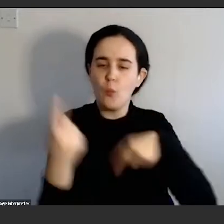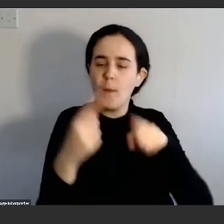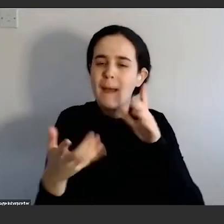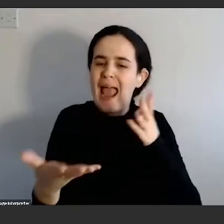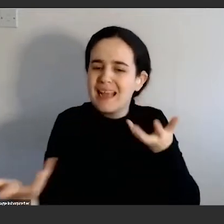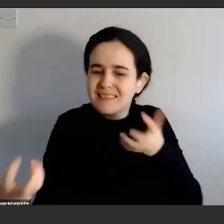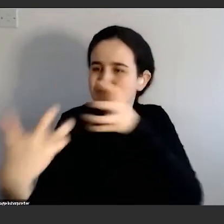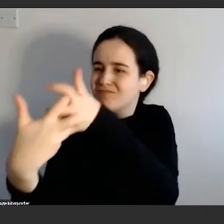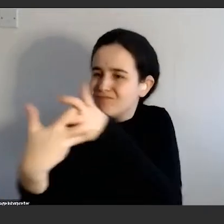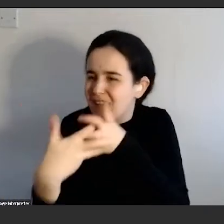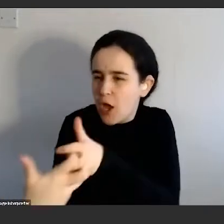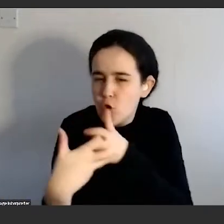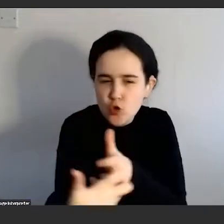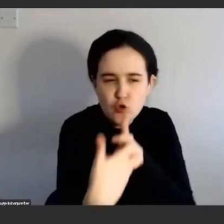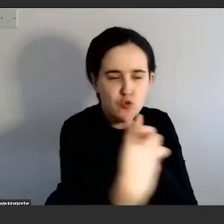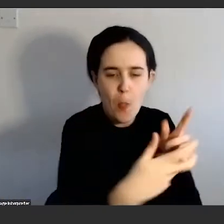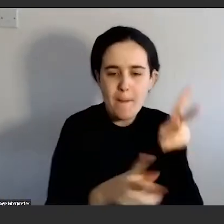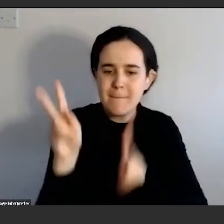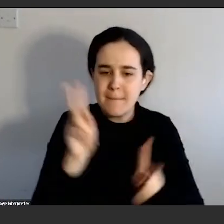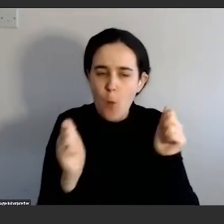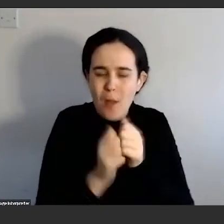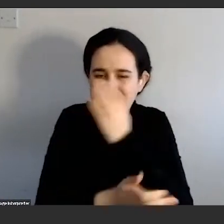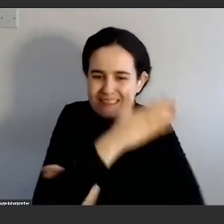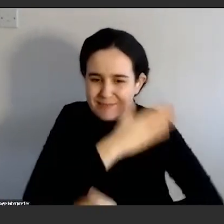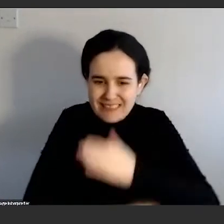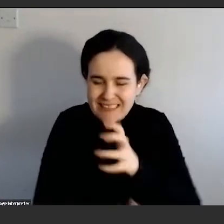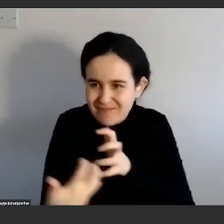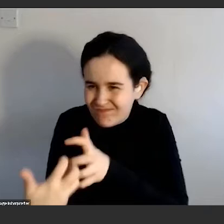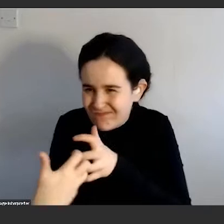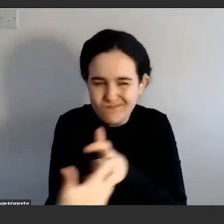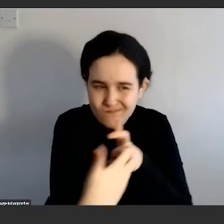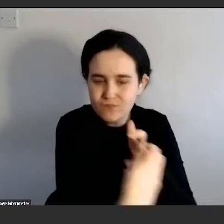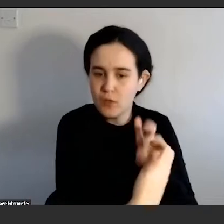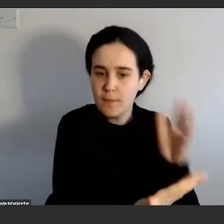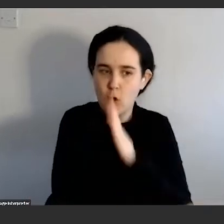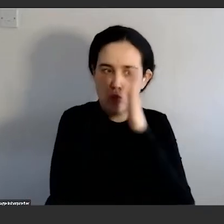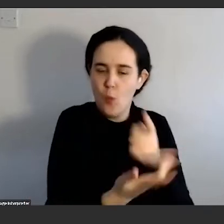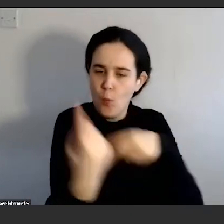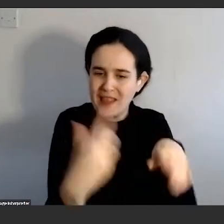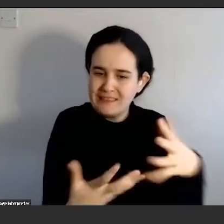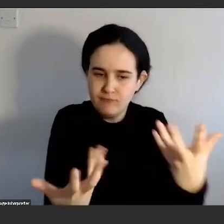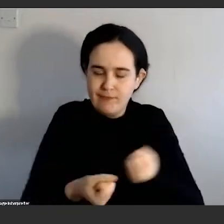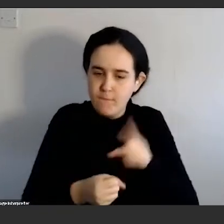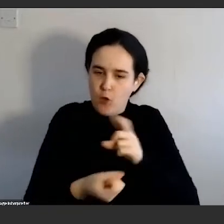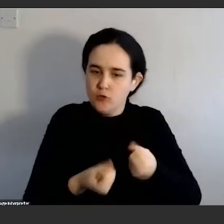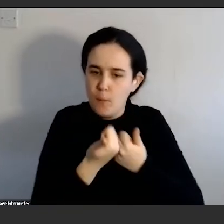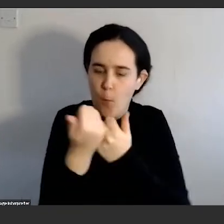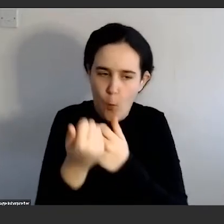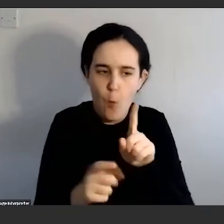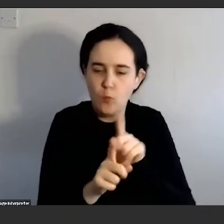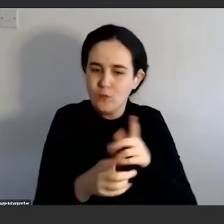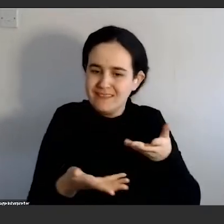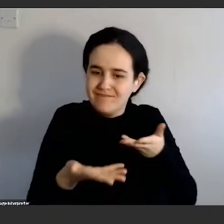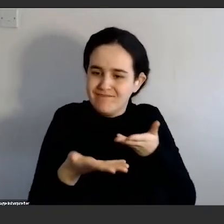WHO is committed, as am I personally, to listening to the voices of people with disabilities.